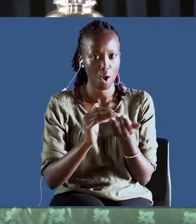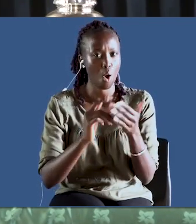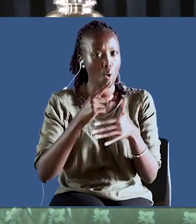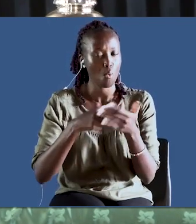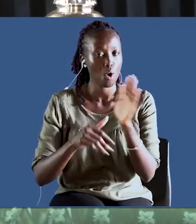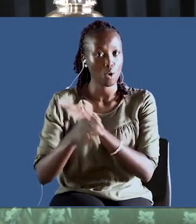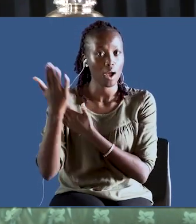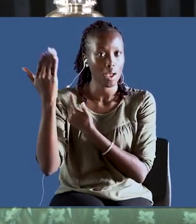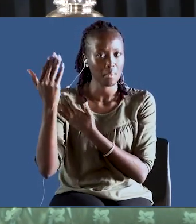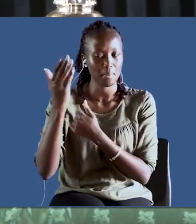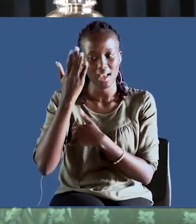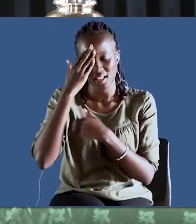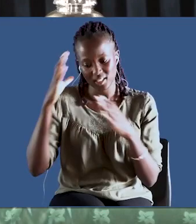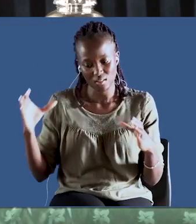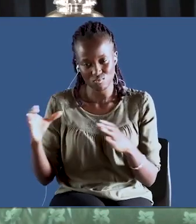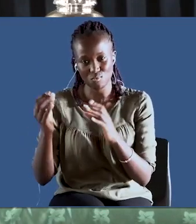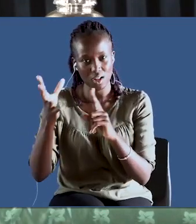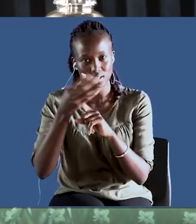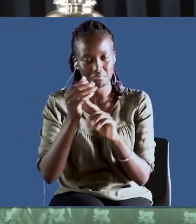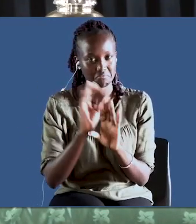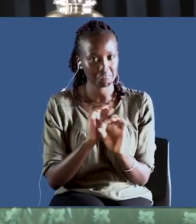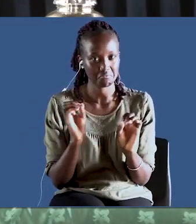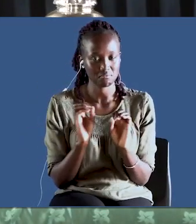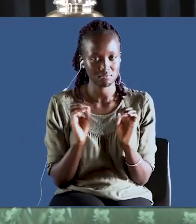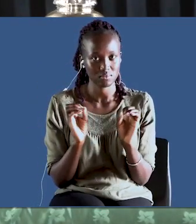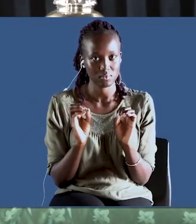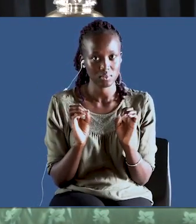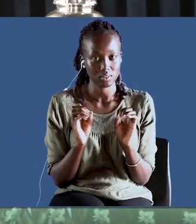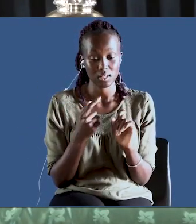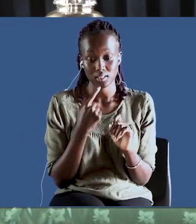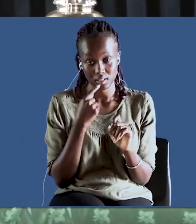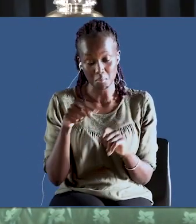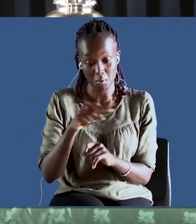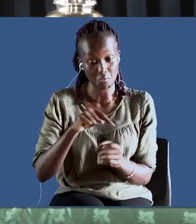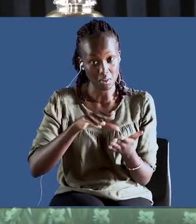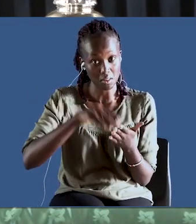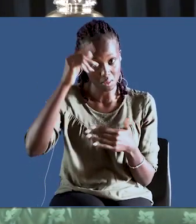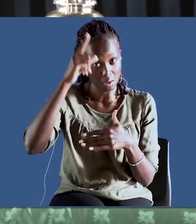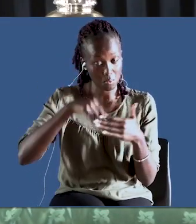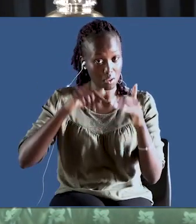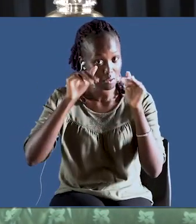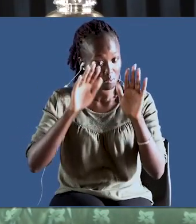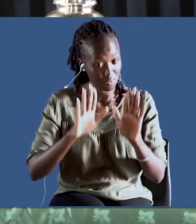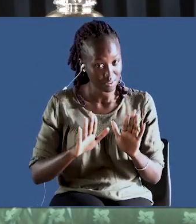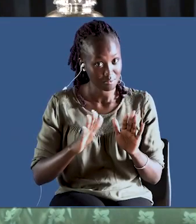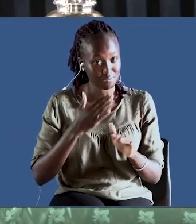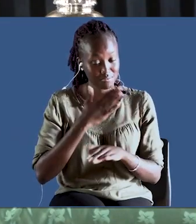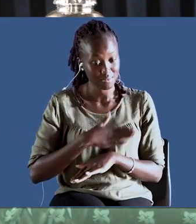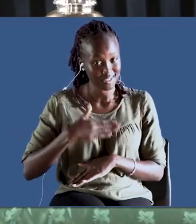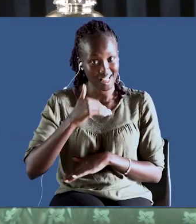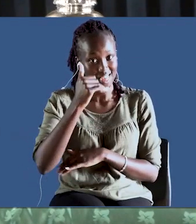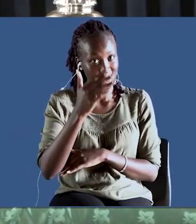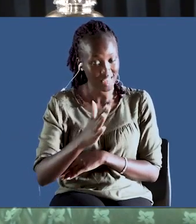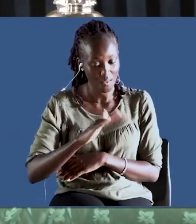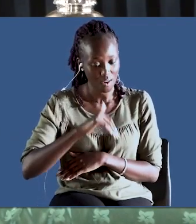of them, they did not live up to it, but they lowered that standard. And we cautioned ourselves and said that should we never,